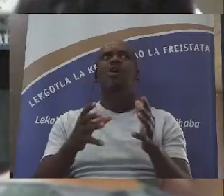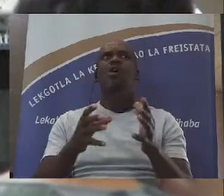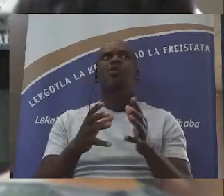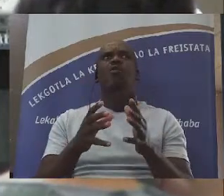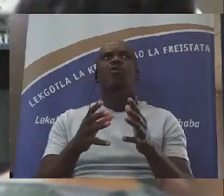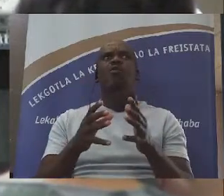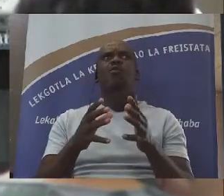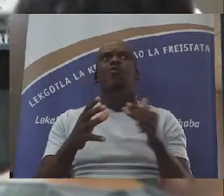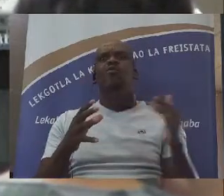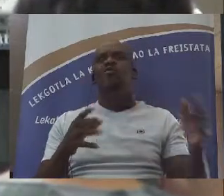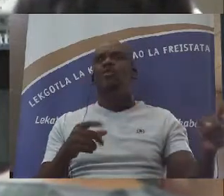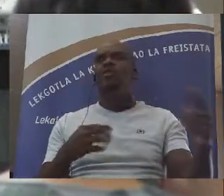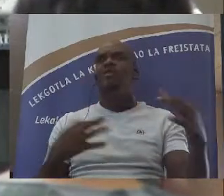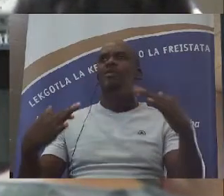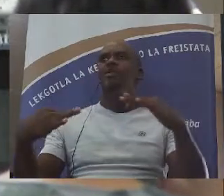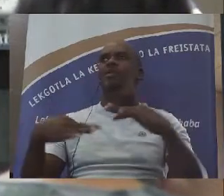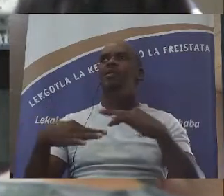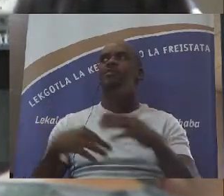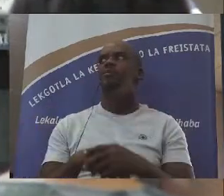you. Bua ntate.